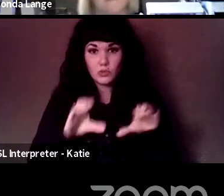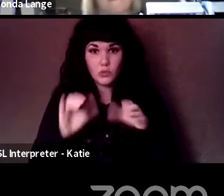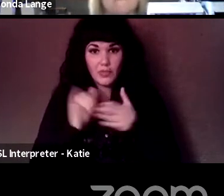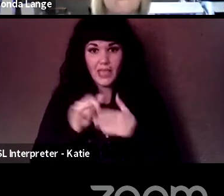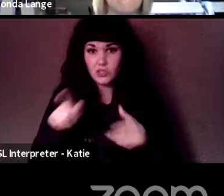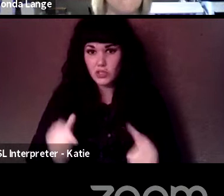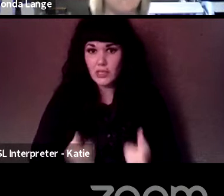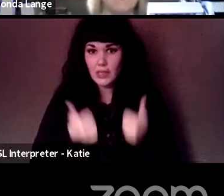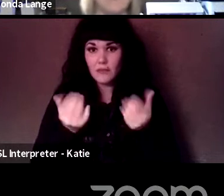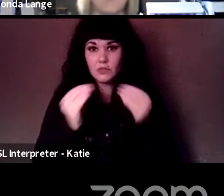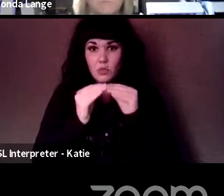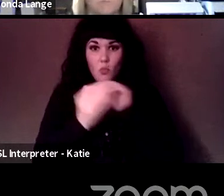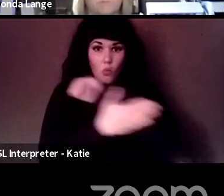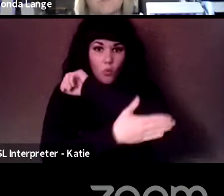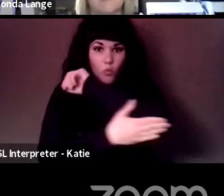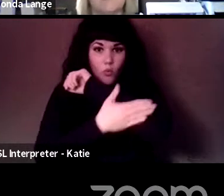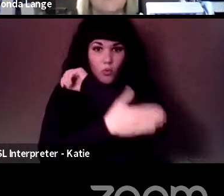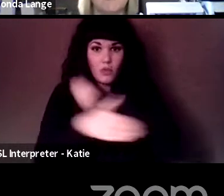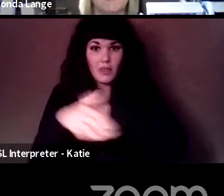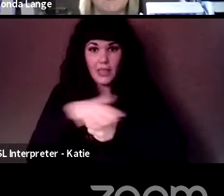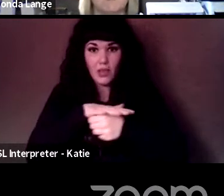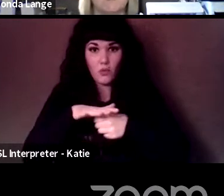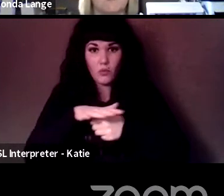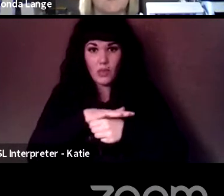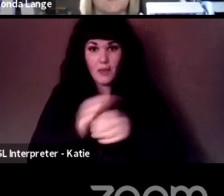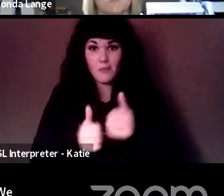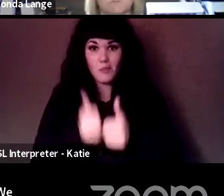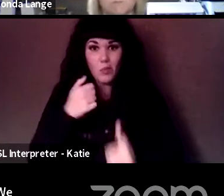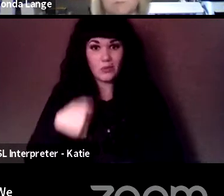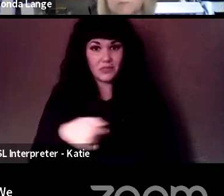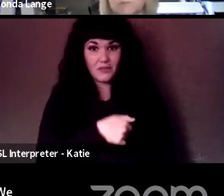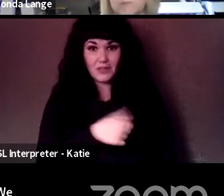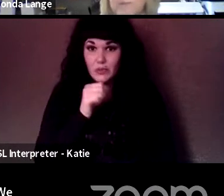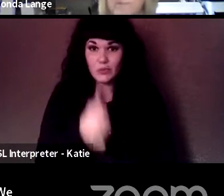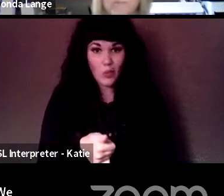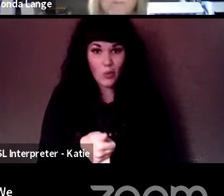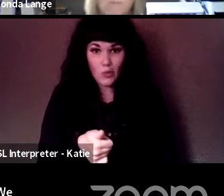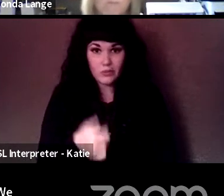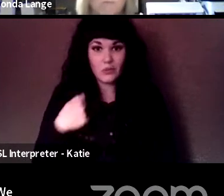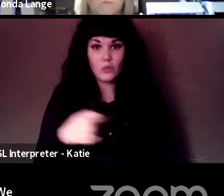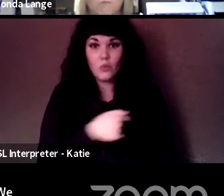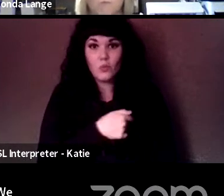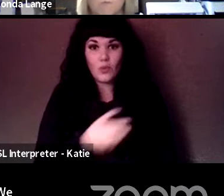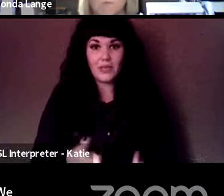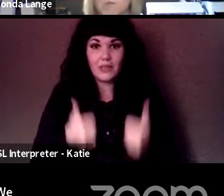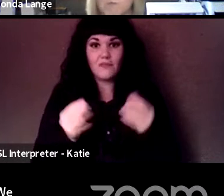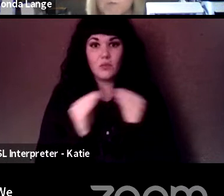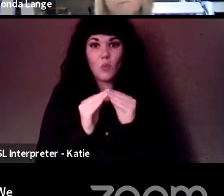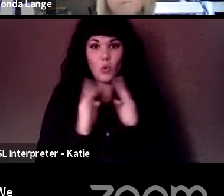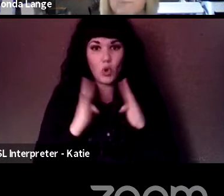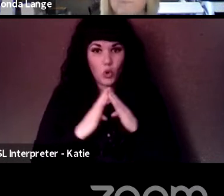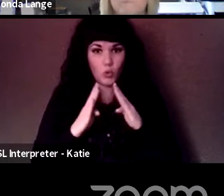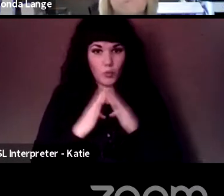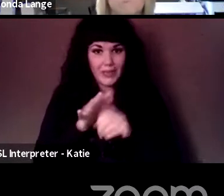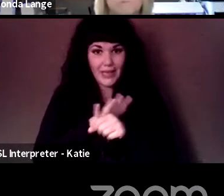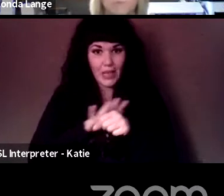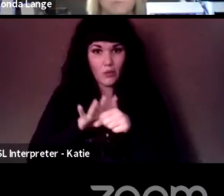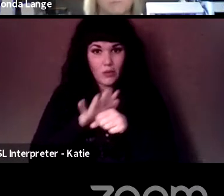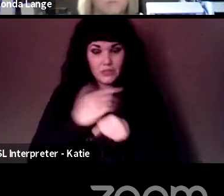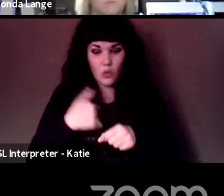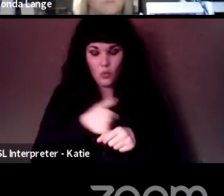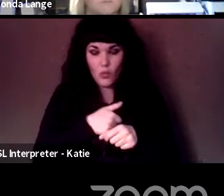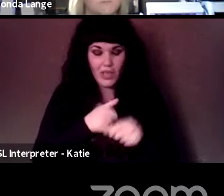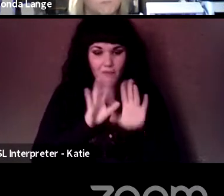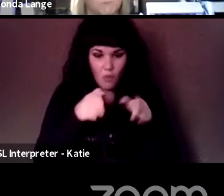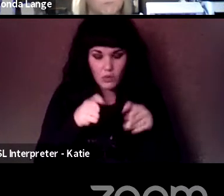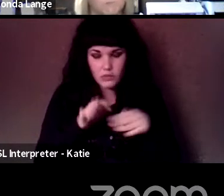don't. We live in the urban areas, and we've been taking care of the outreach in the urban areas. And she's taken this approach toward